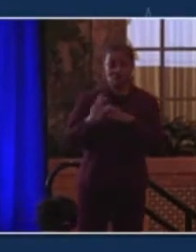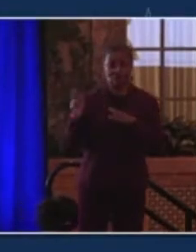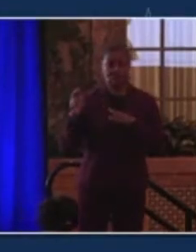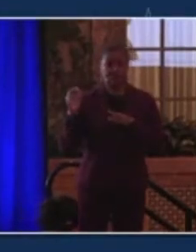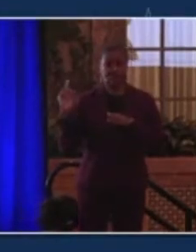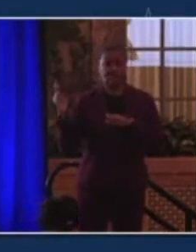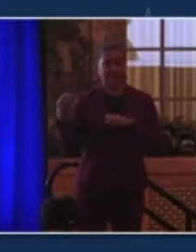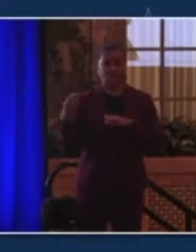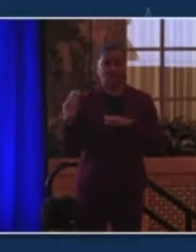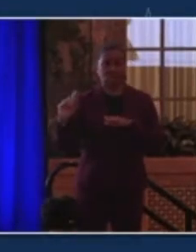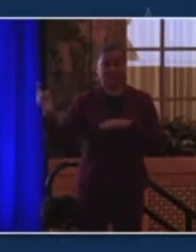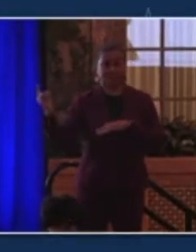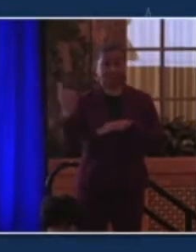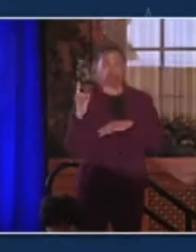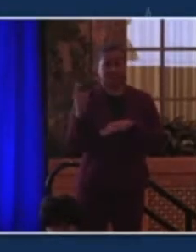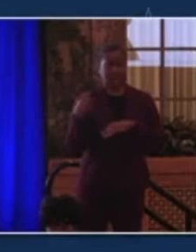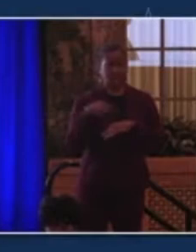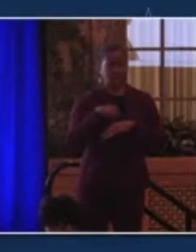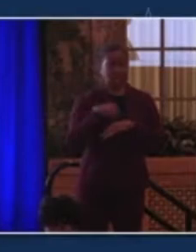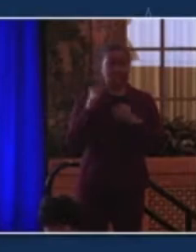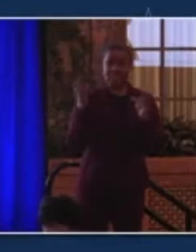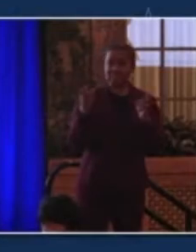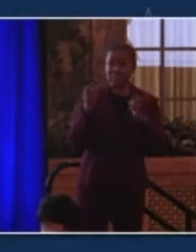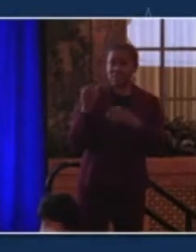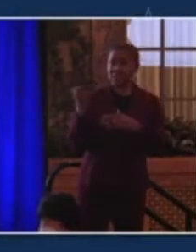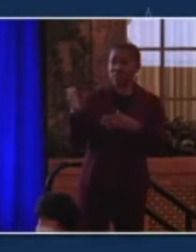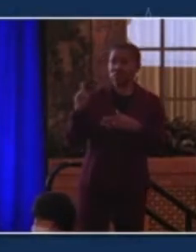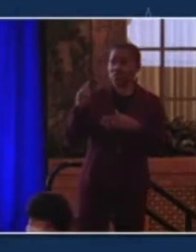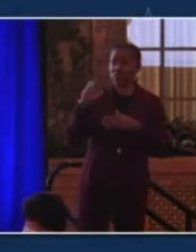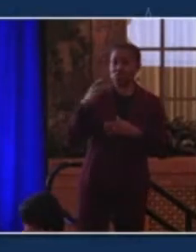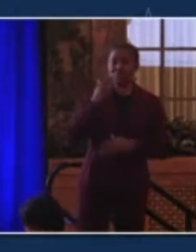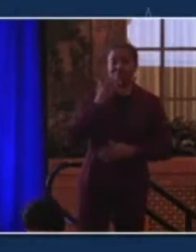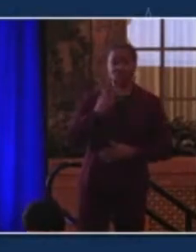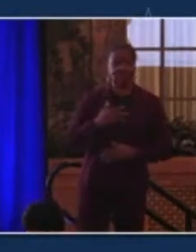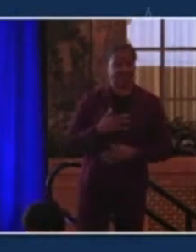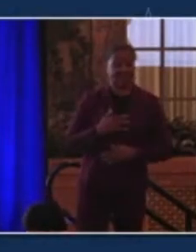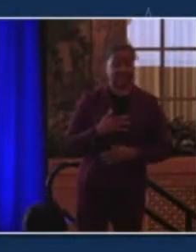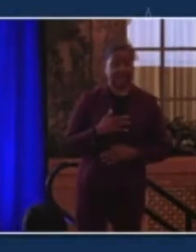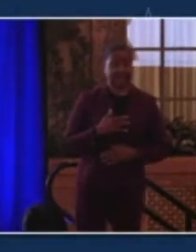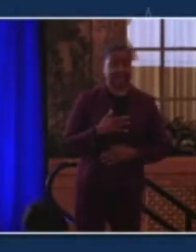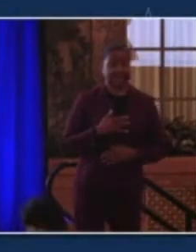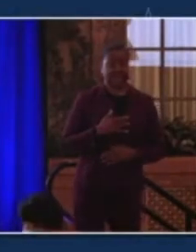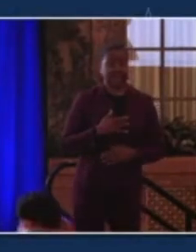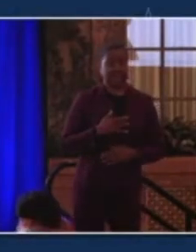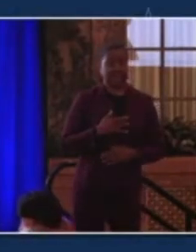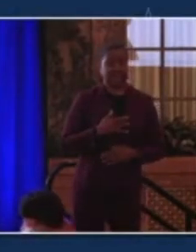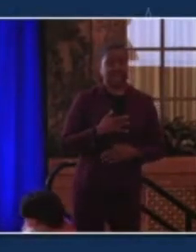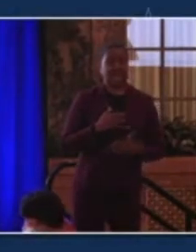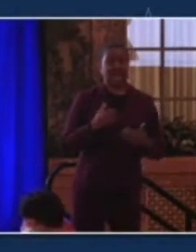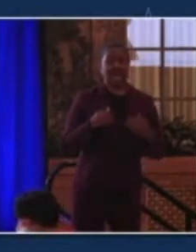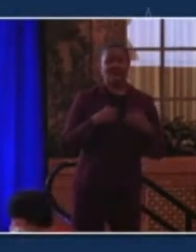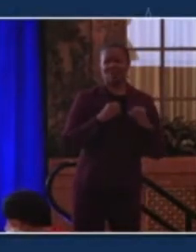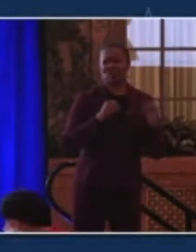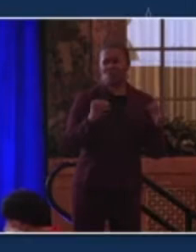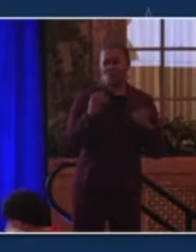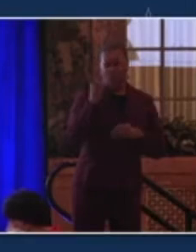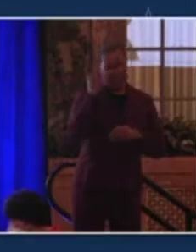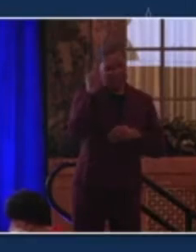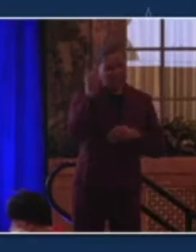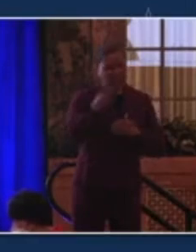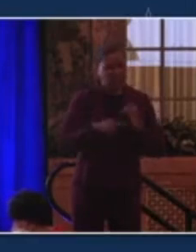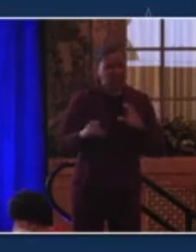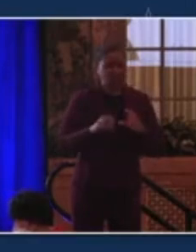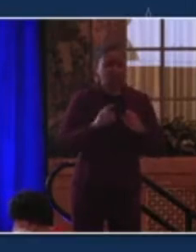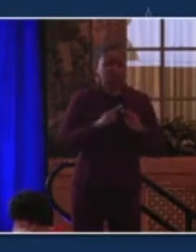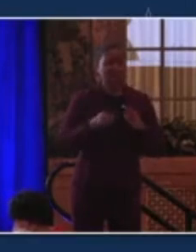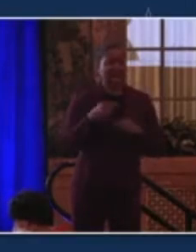right, as we celebrate his 100th birthday, I have no idea what he would do,